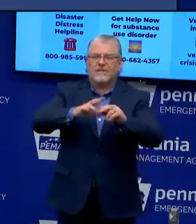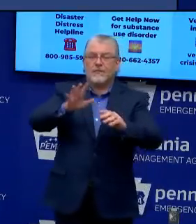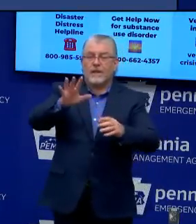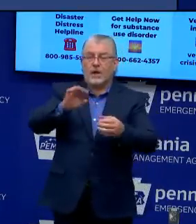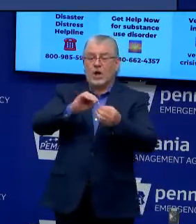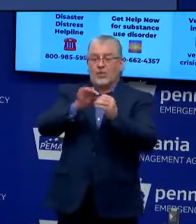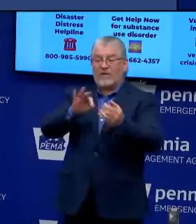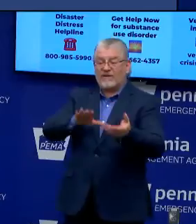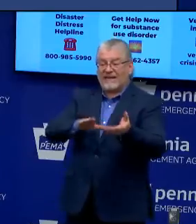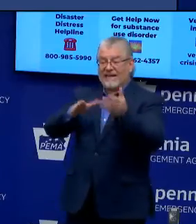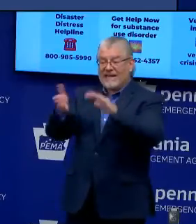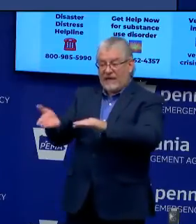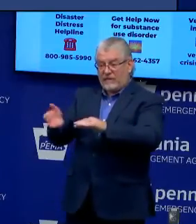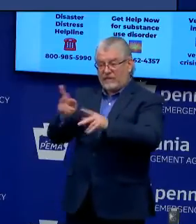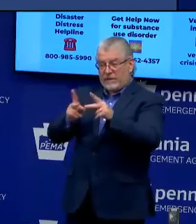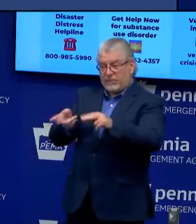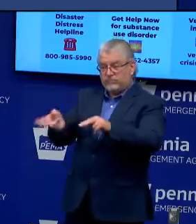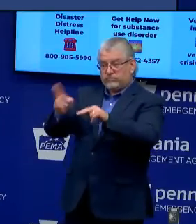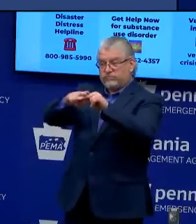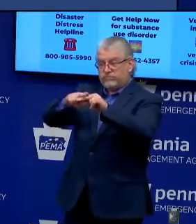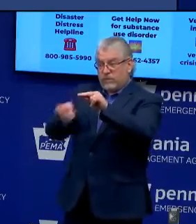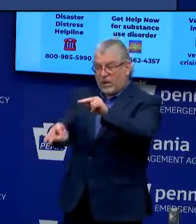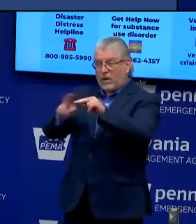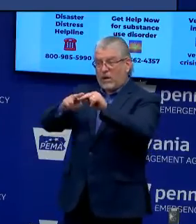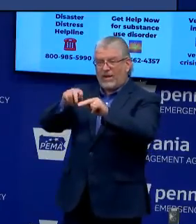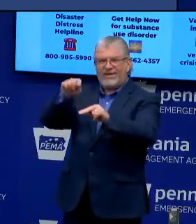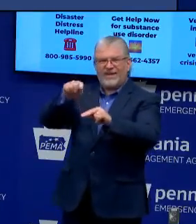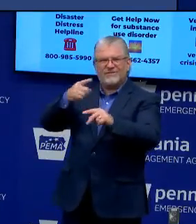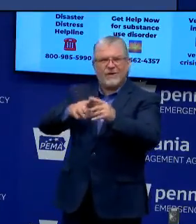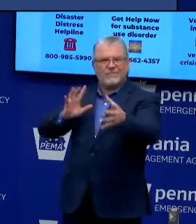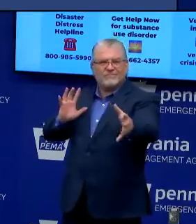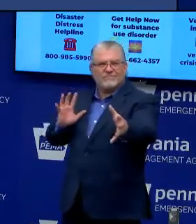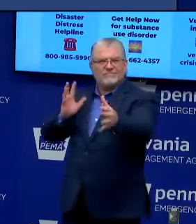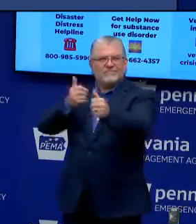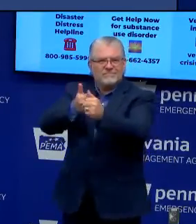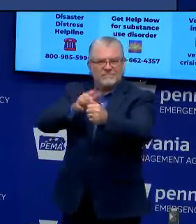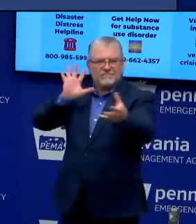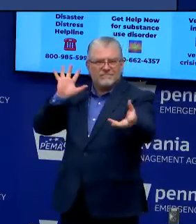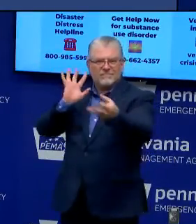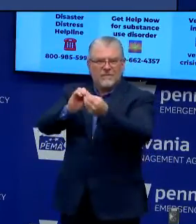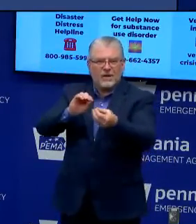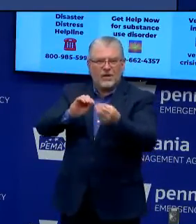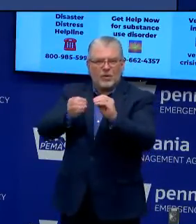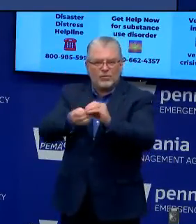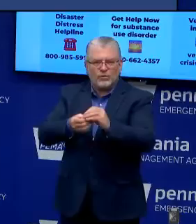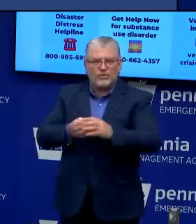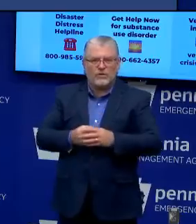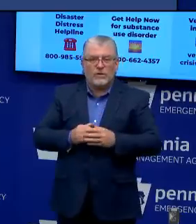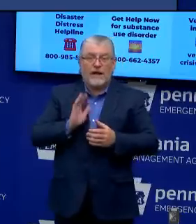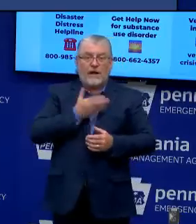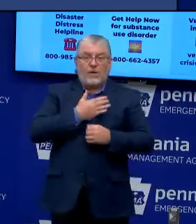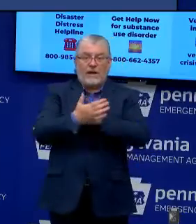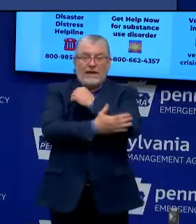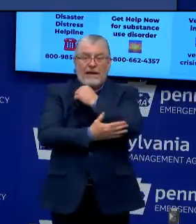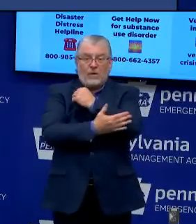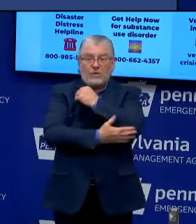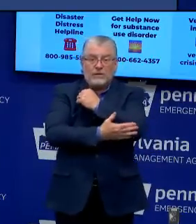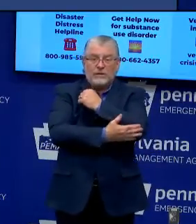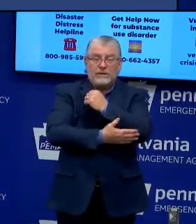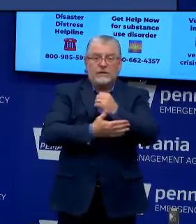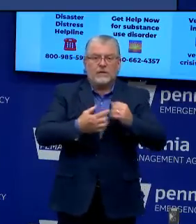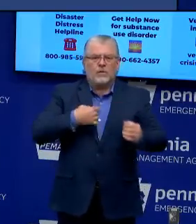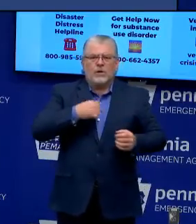weeks to look at the data for any county or any region. So one day's change would not influence that. This question is